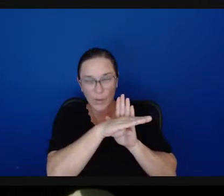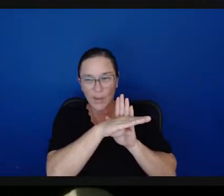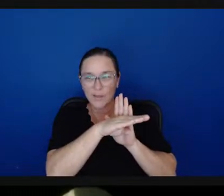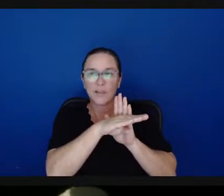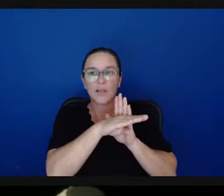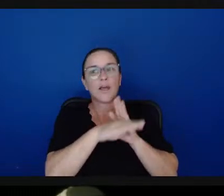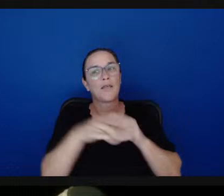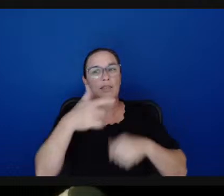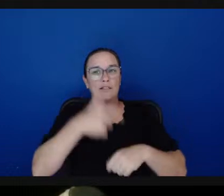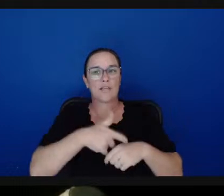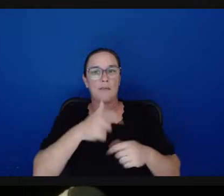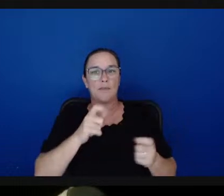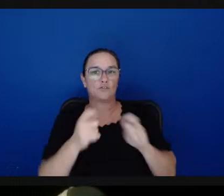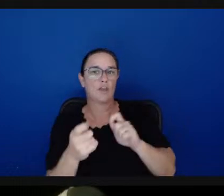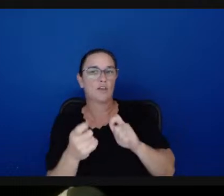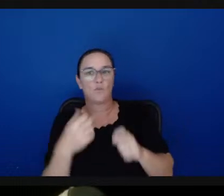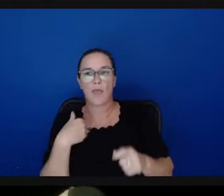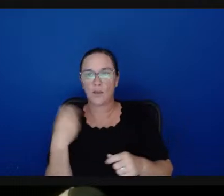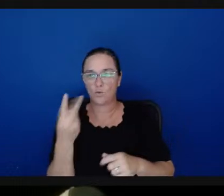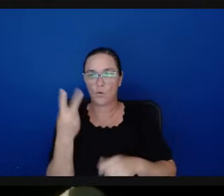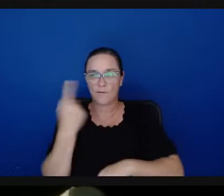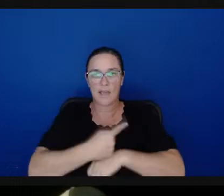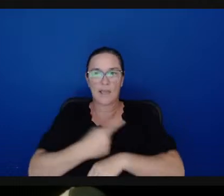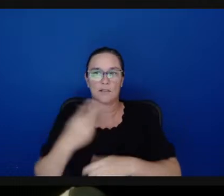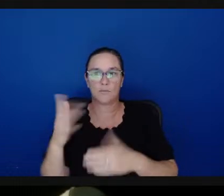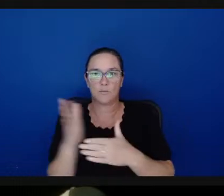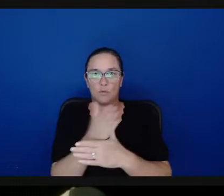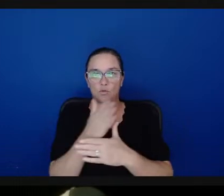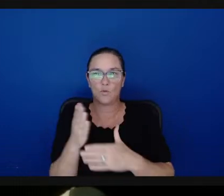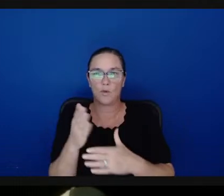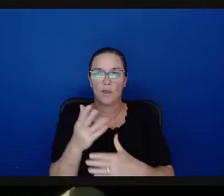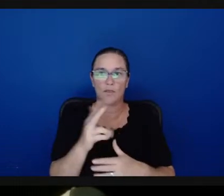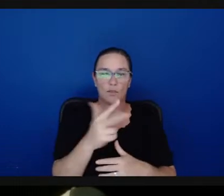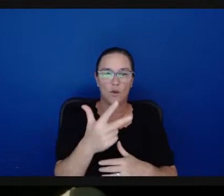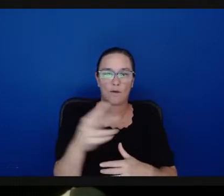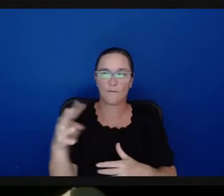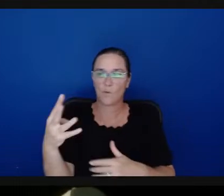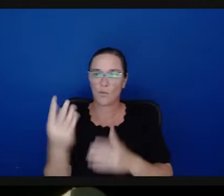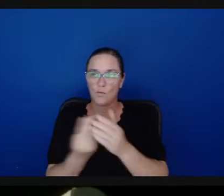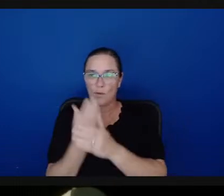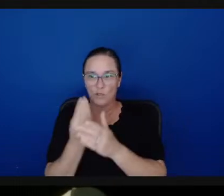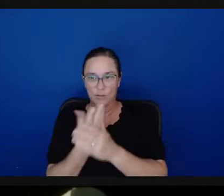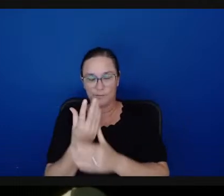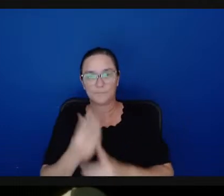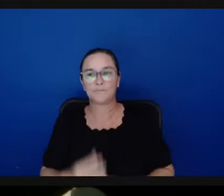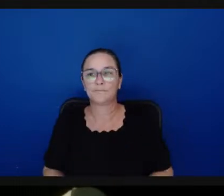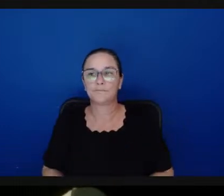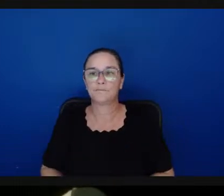a 12-day gap here between episode 3 and episode 4 right there, right?